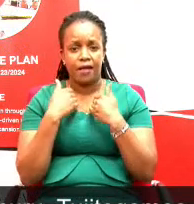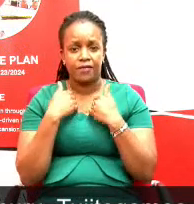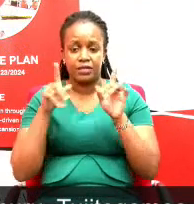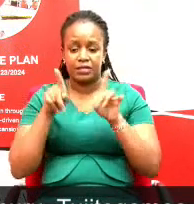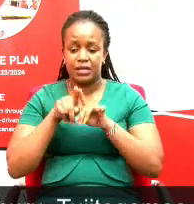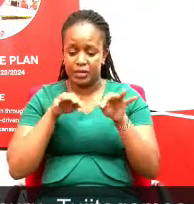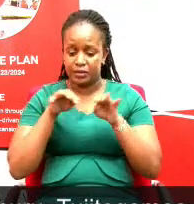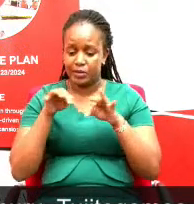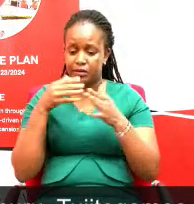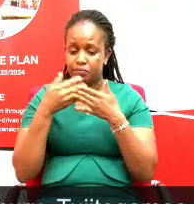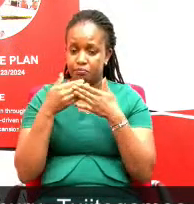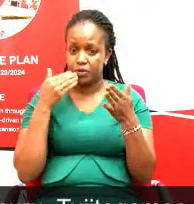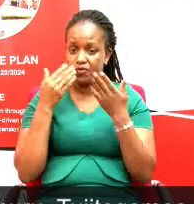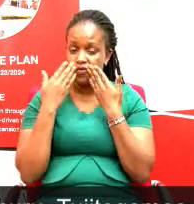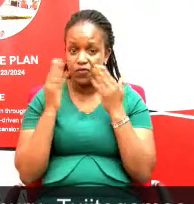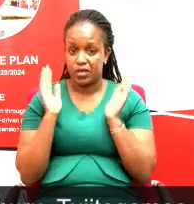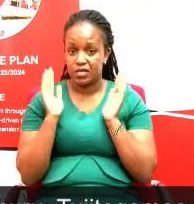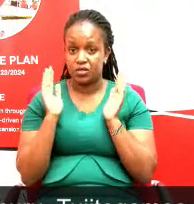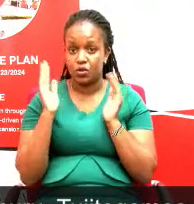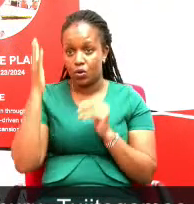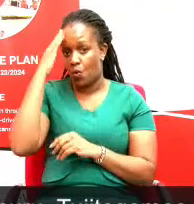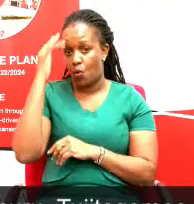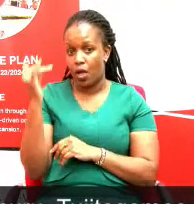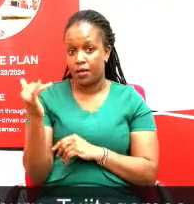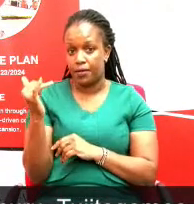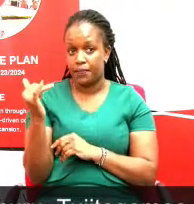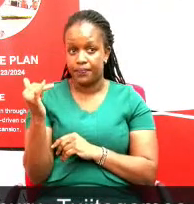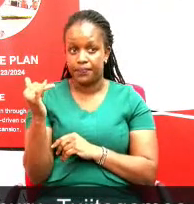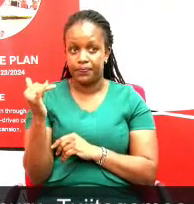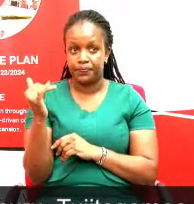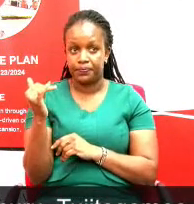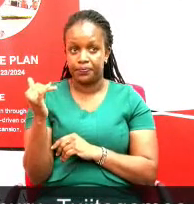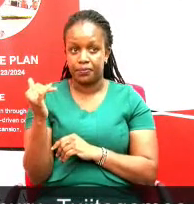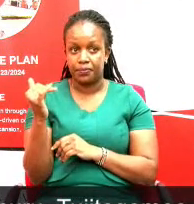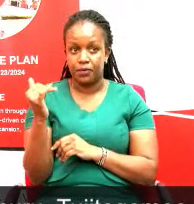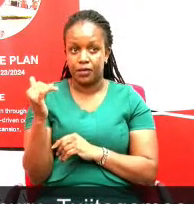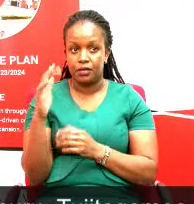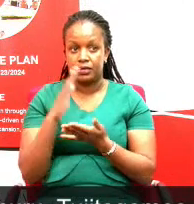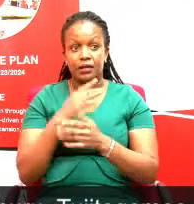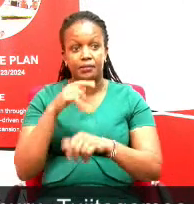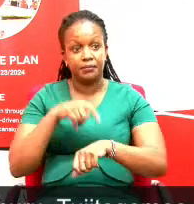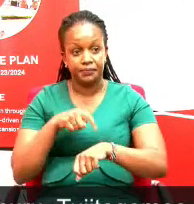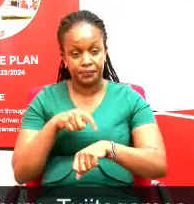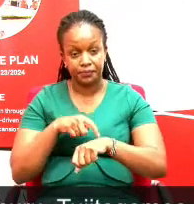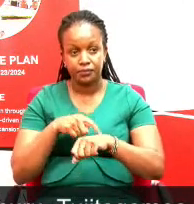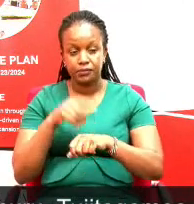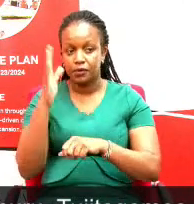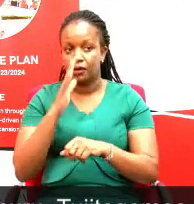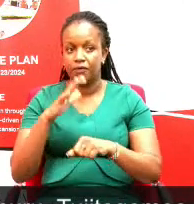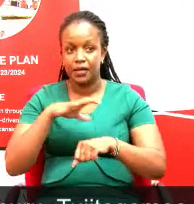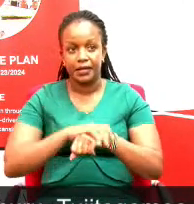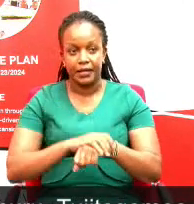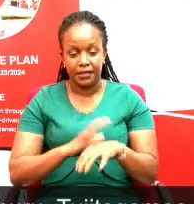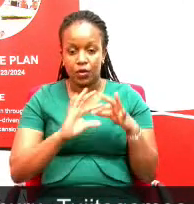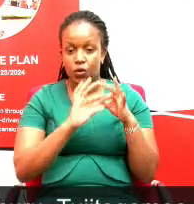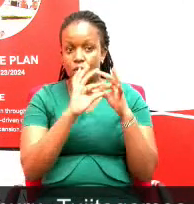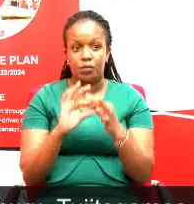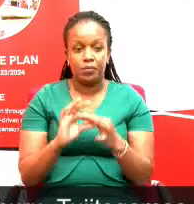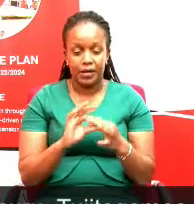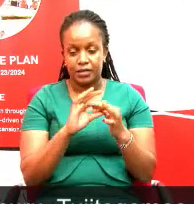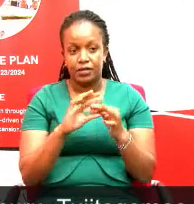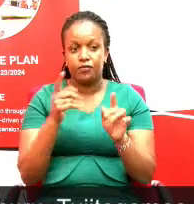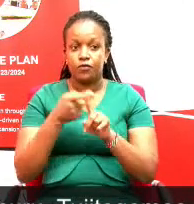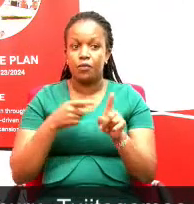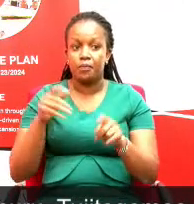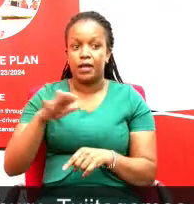before, because, and unfortunately, sometimes we do not get that necessary cooperation from